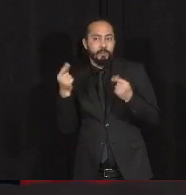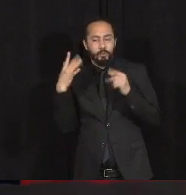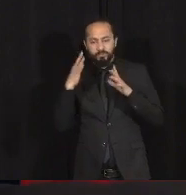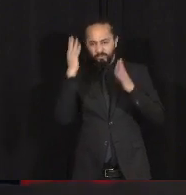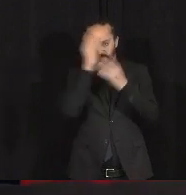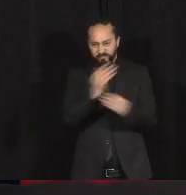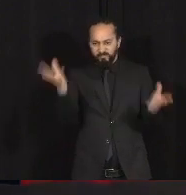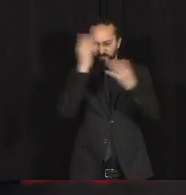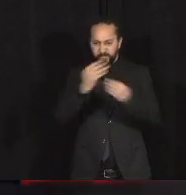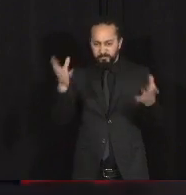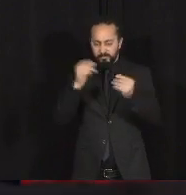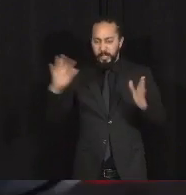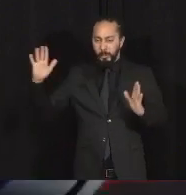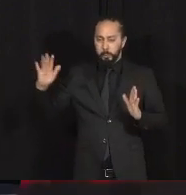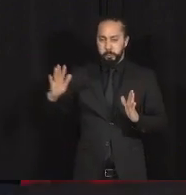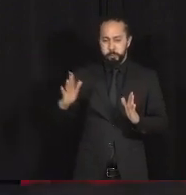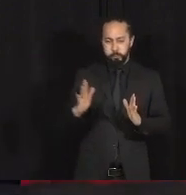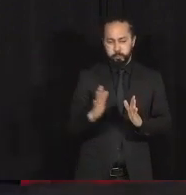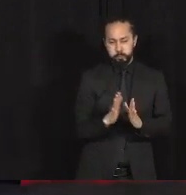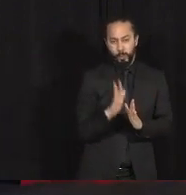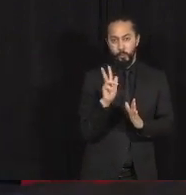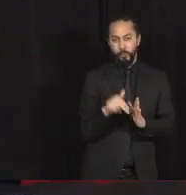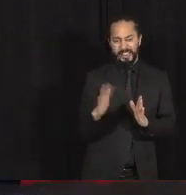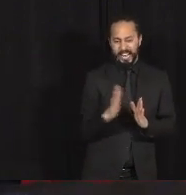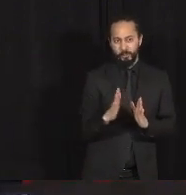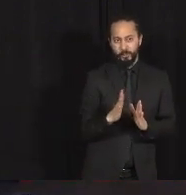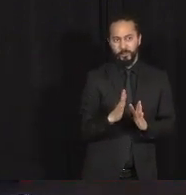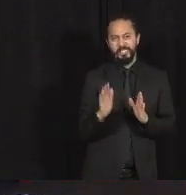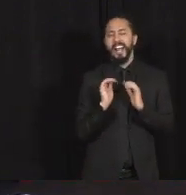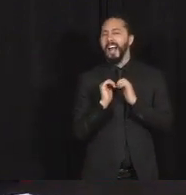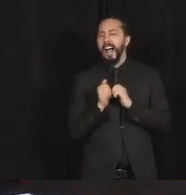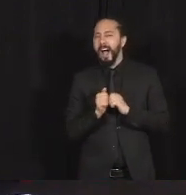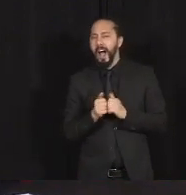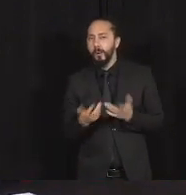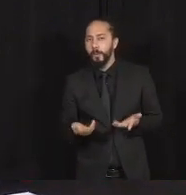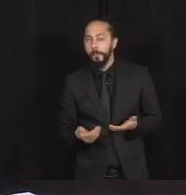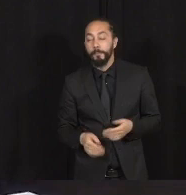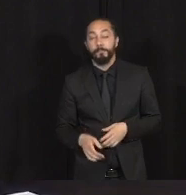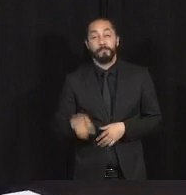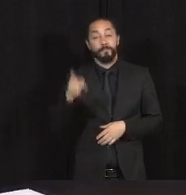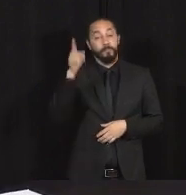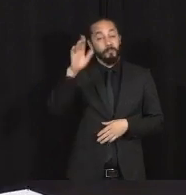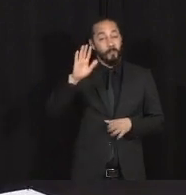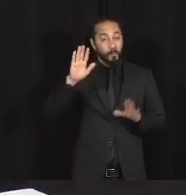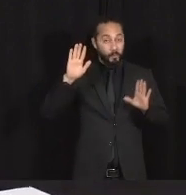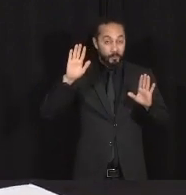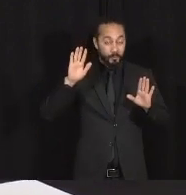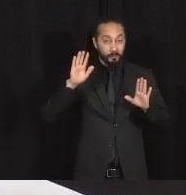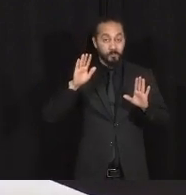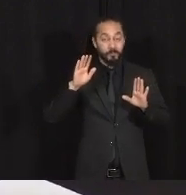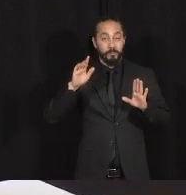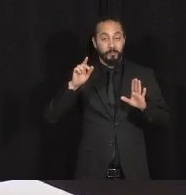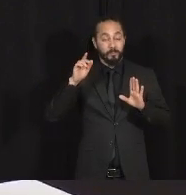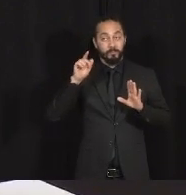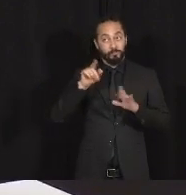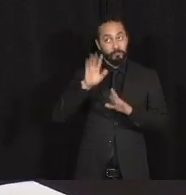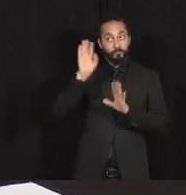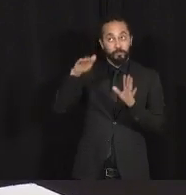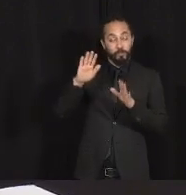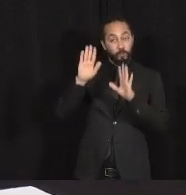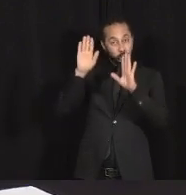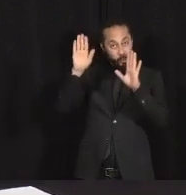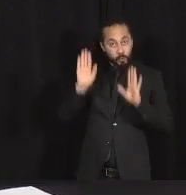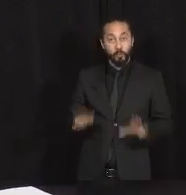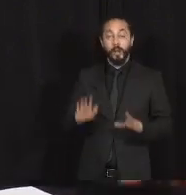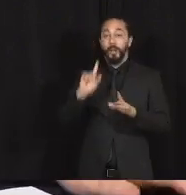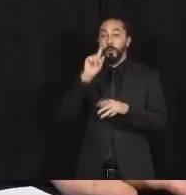a very good question and a very good challenge to us all. Let me give you a little bit of